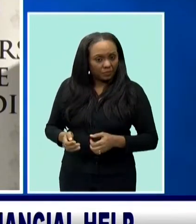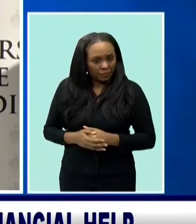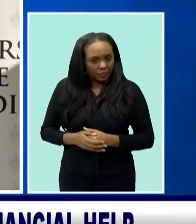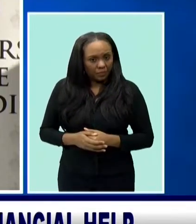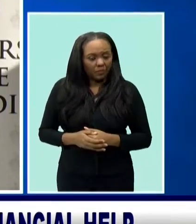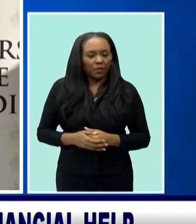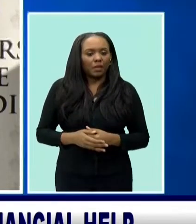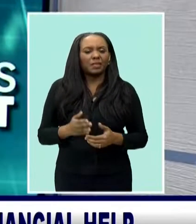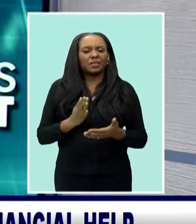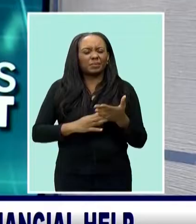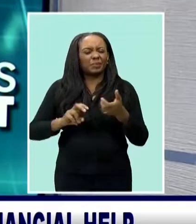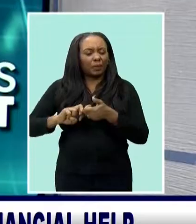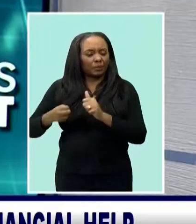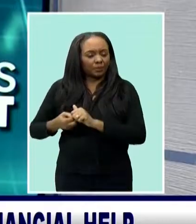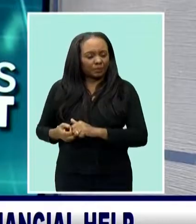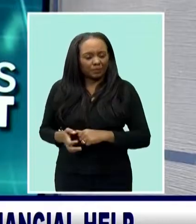issues.